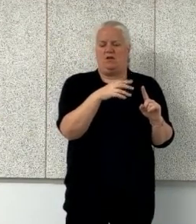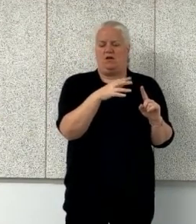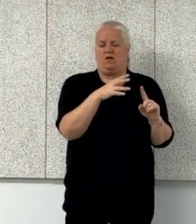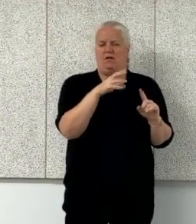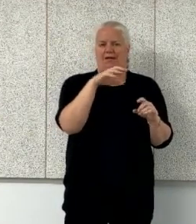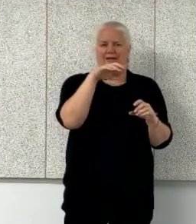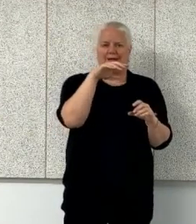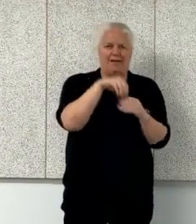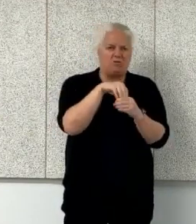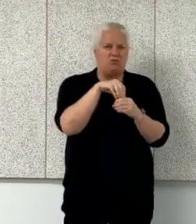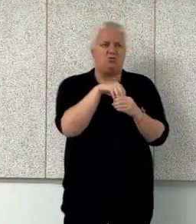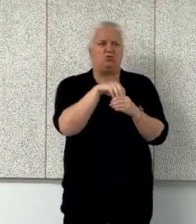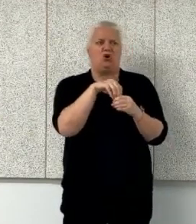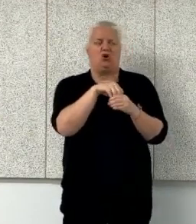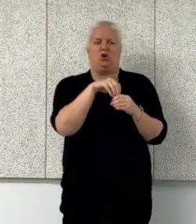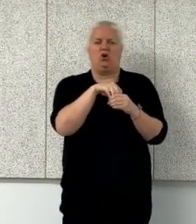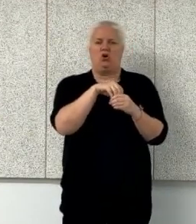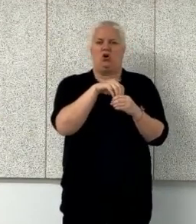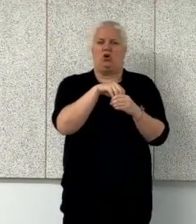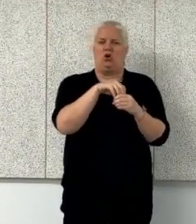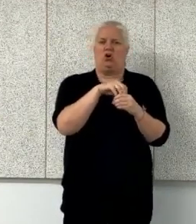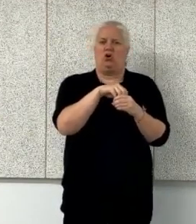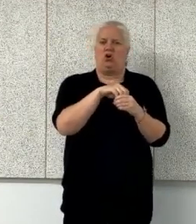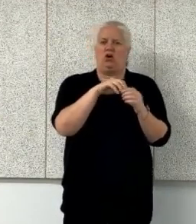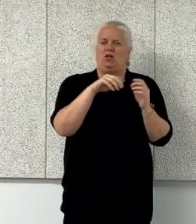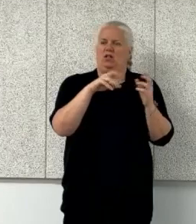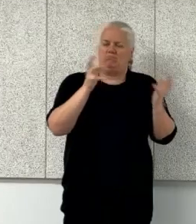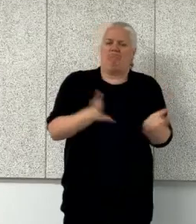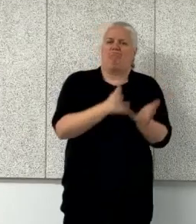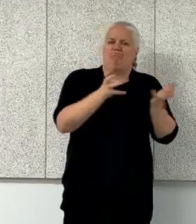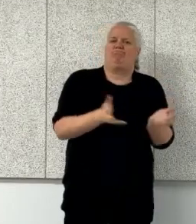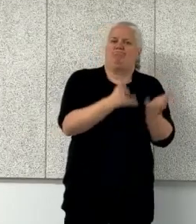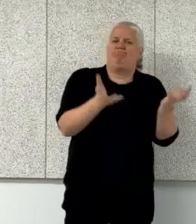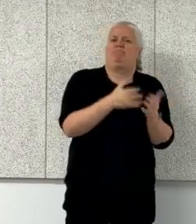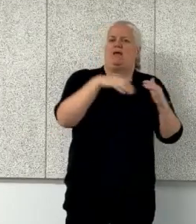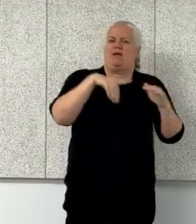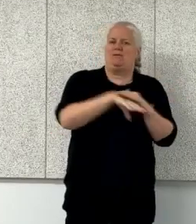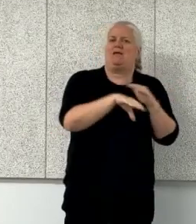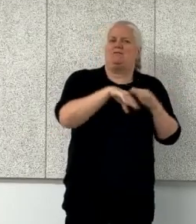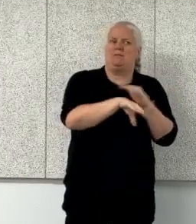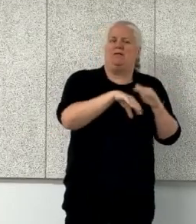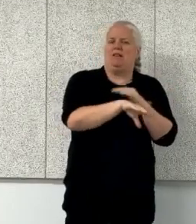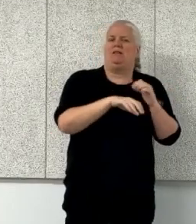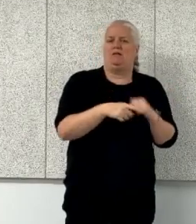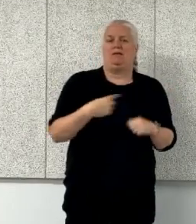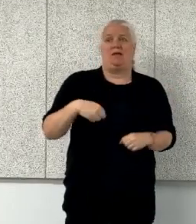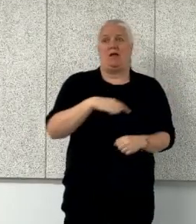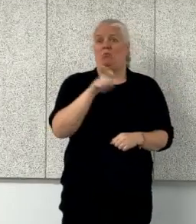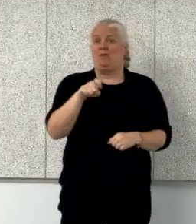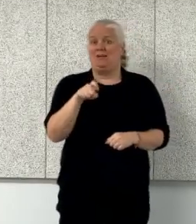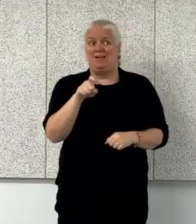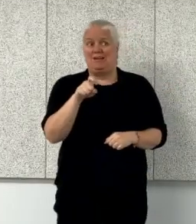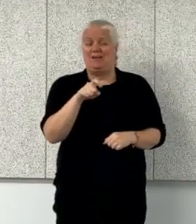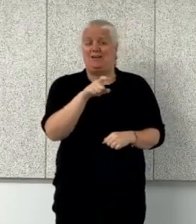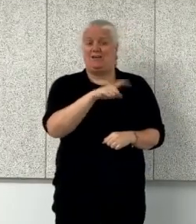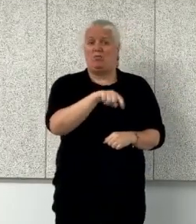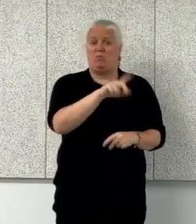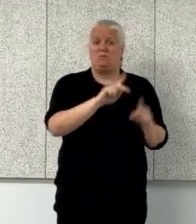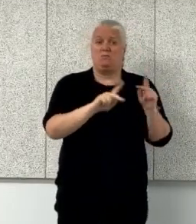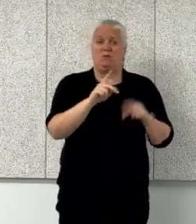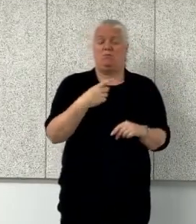internal standard bearer of accessibility, right? And in many ways, our organizations need those people, right? Because we can't hand off